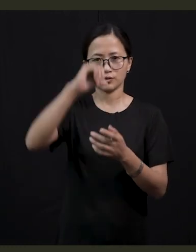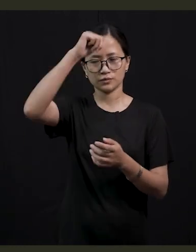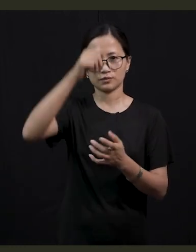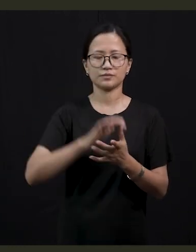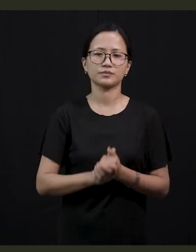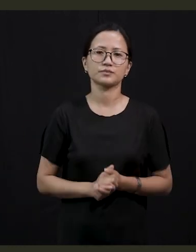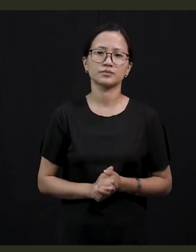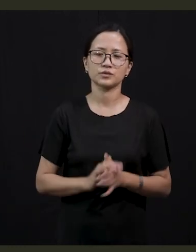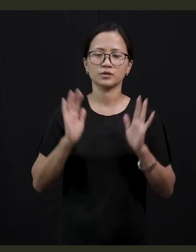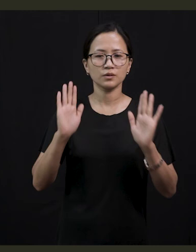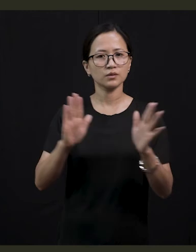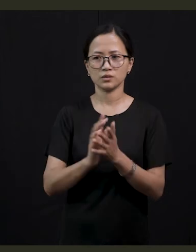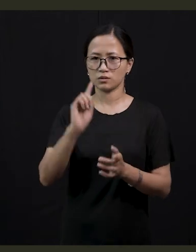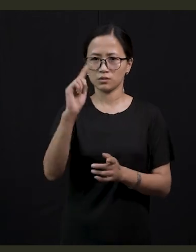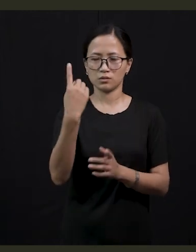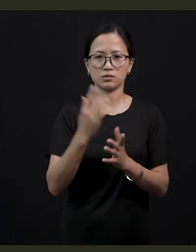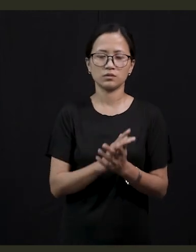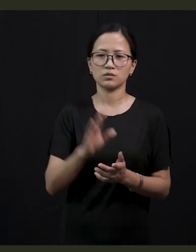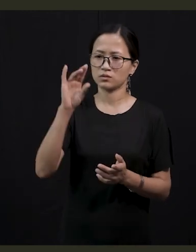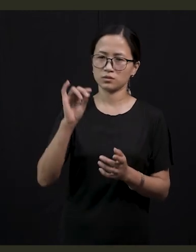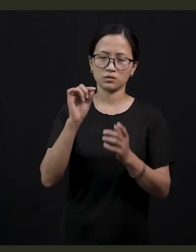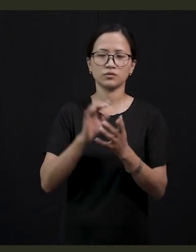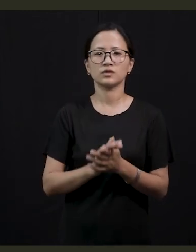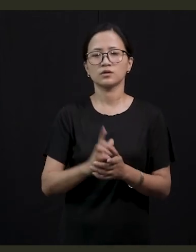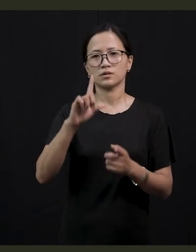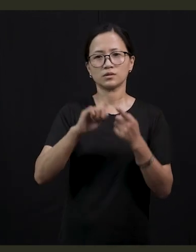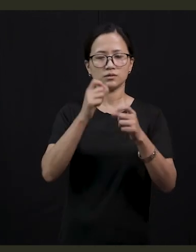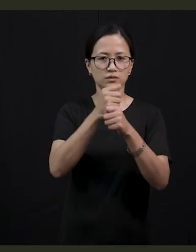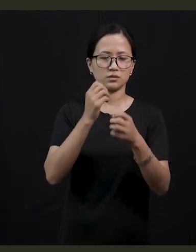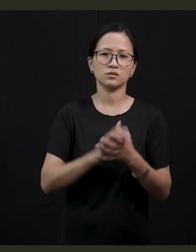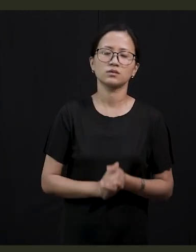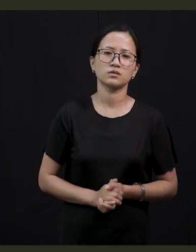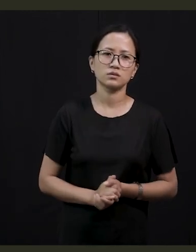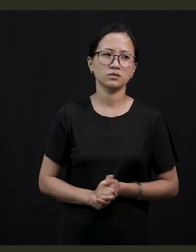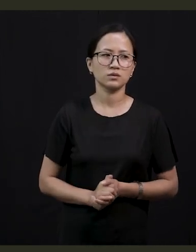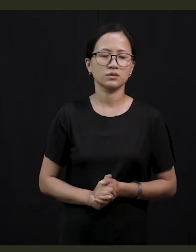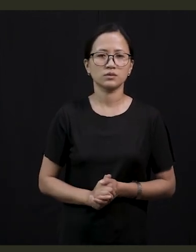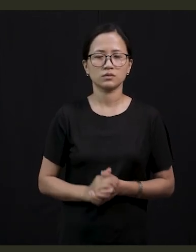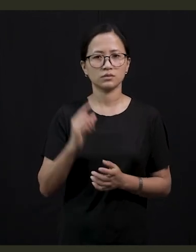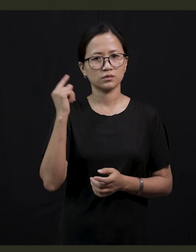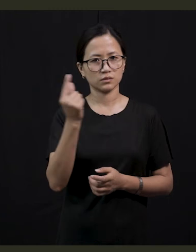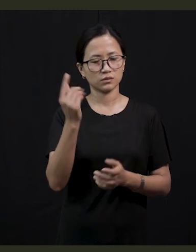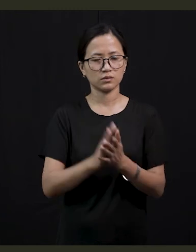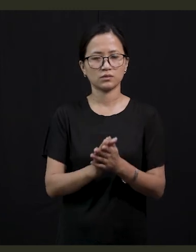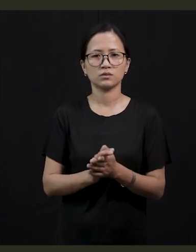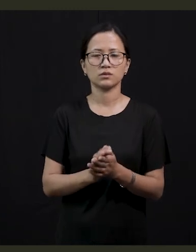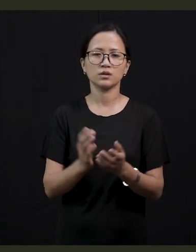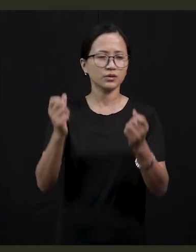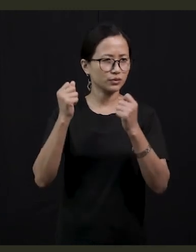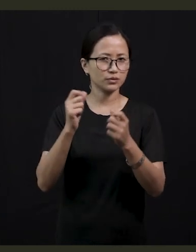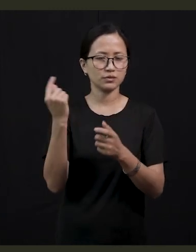the government. He has to be independent of the legislature. Alright, so these are the functions. He has